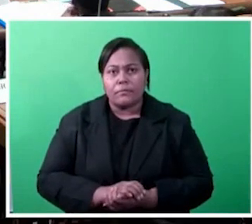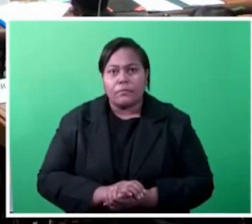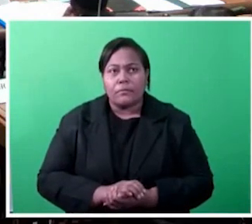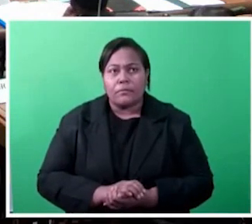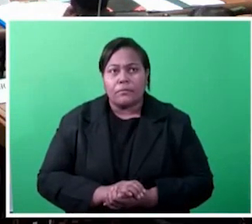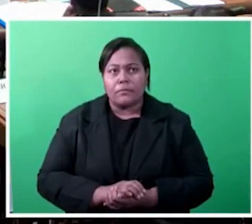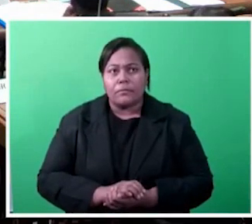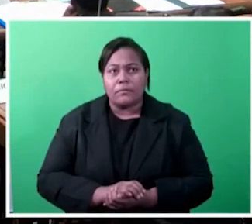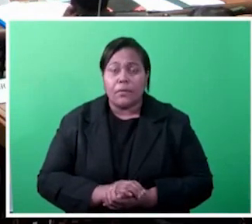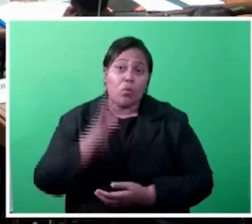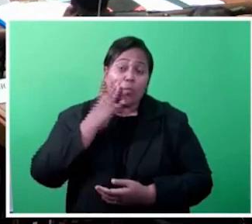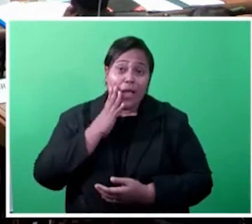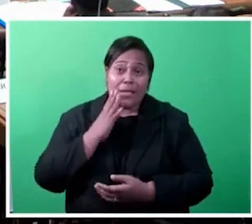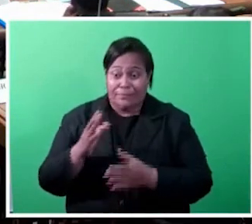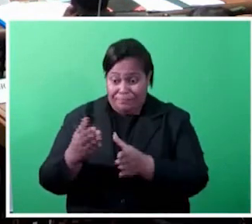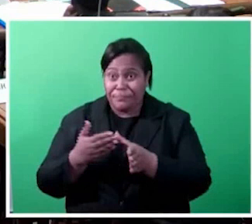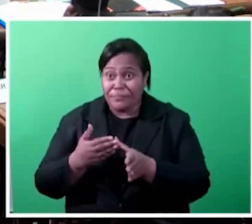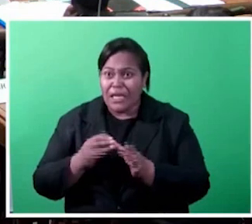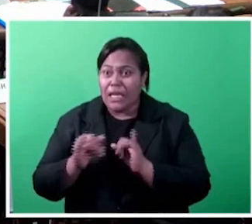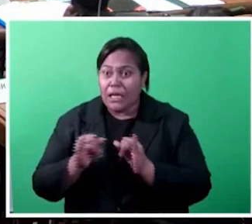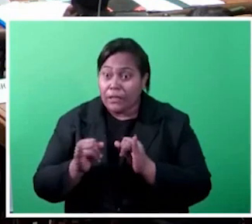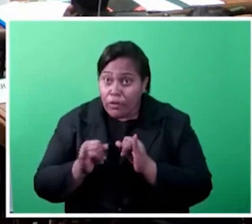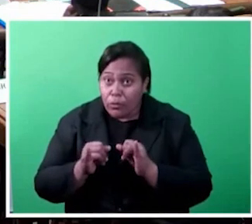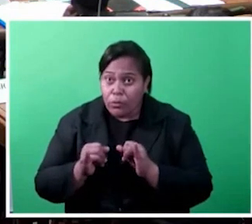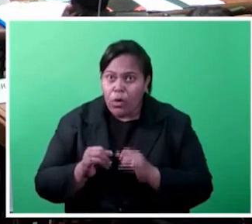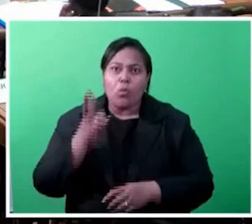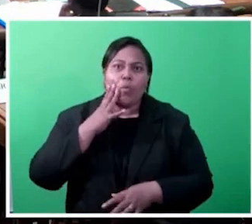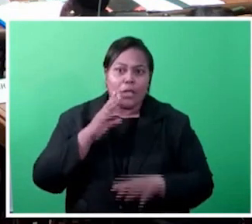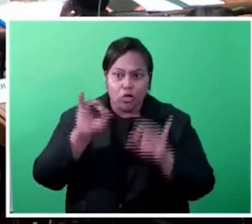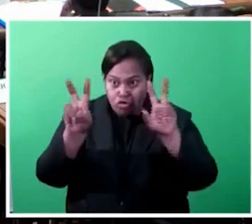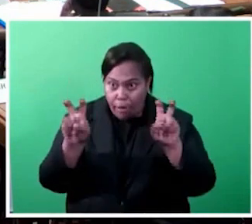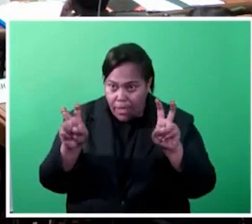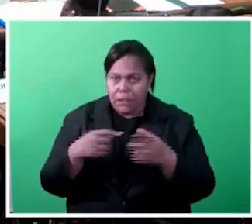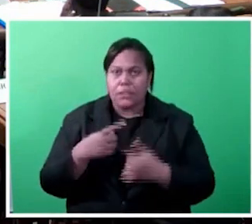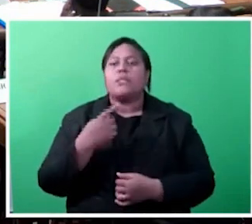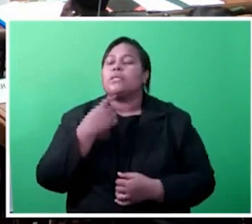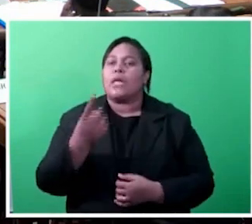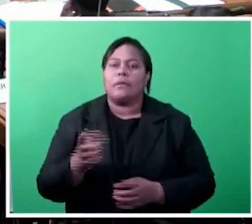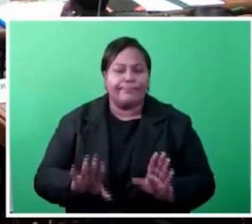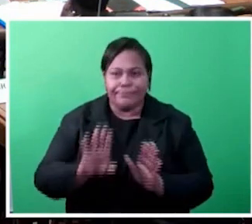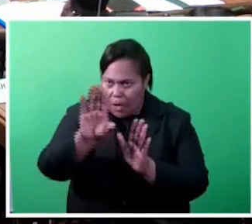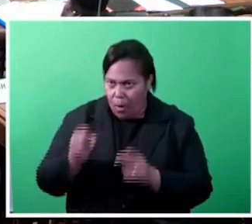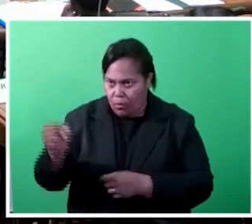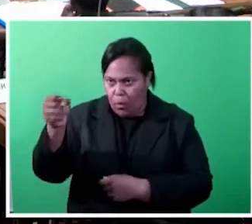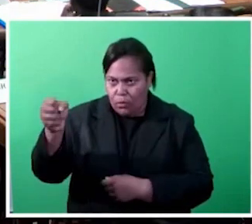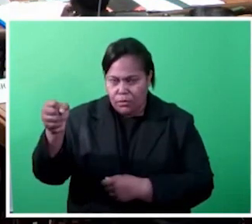interview, when an indigenous name came up, he said, don't bring that up. You can check this later.